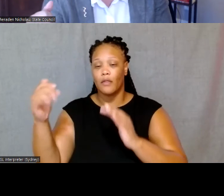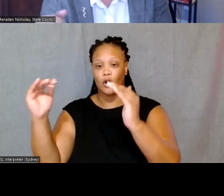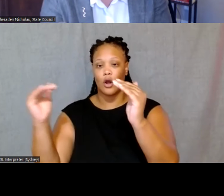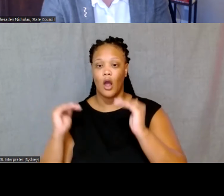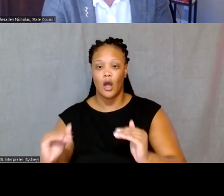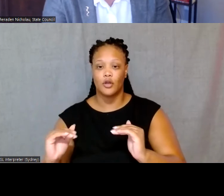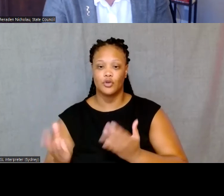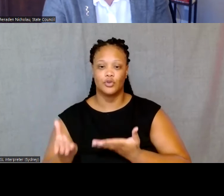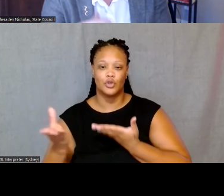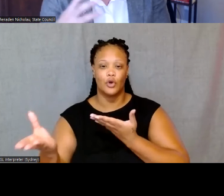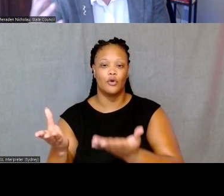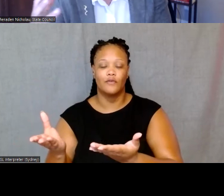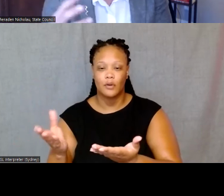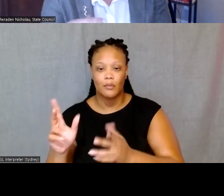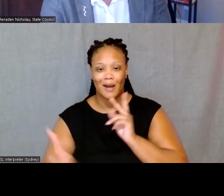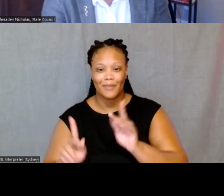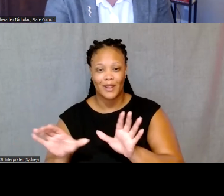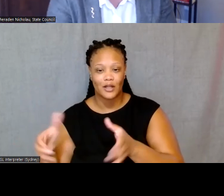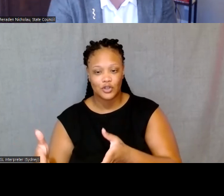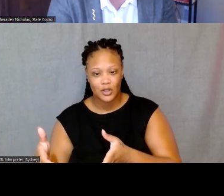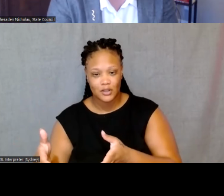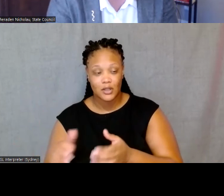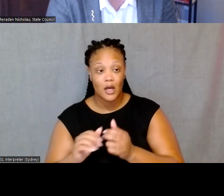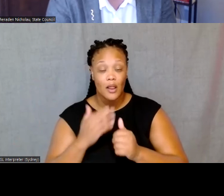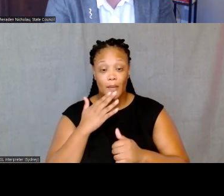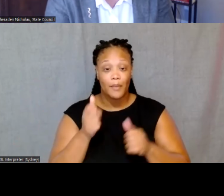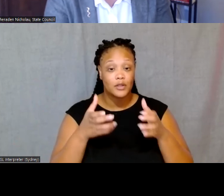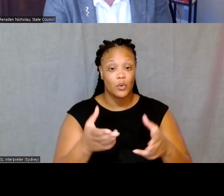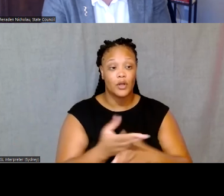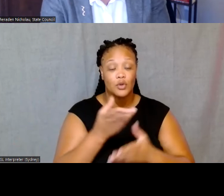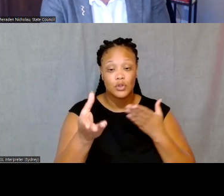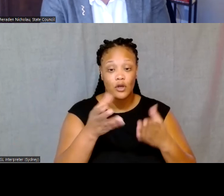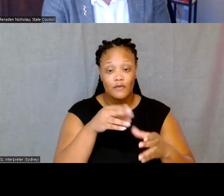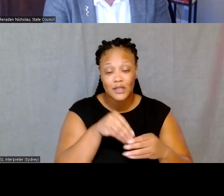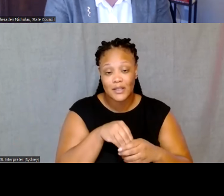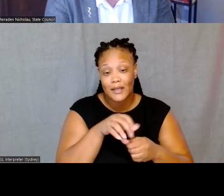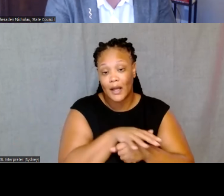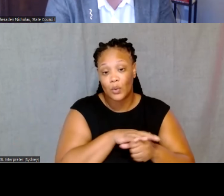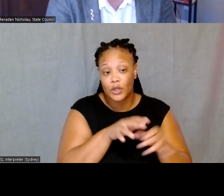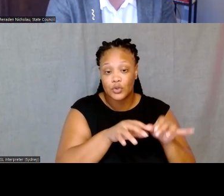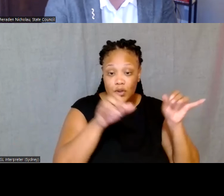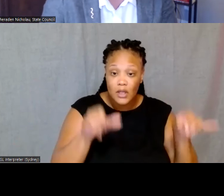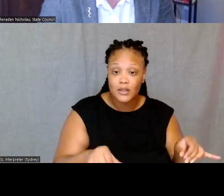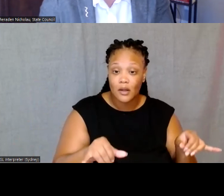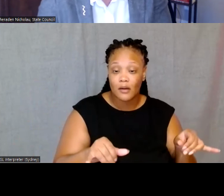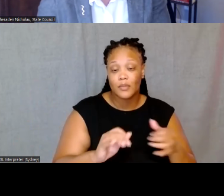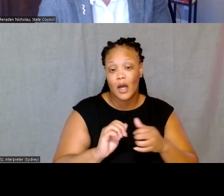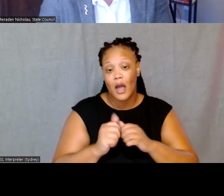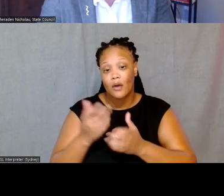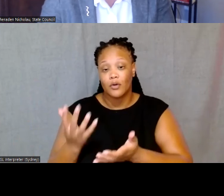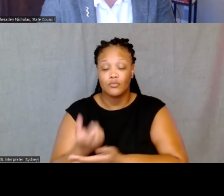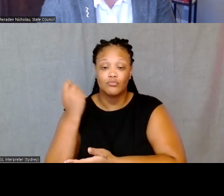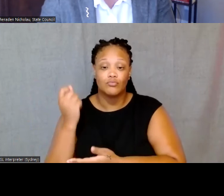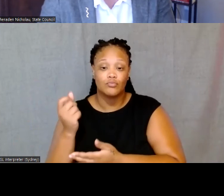best to utilize services through different systems like regional center systems, how to leverage capital funding through state and